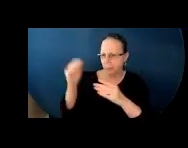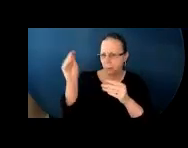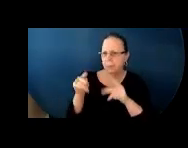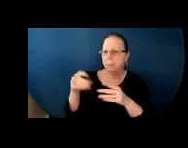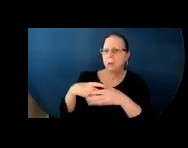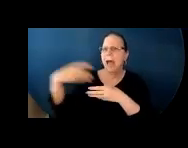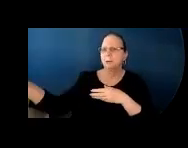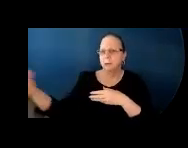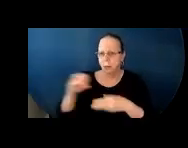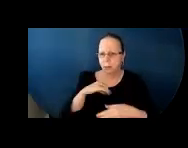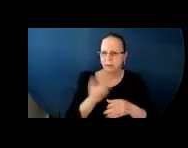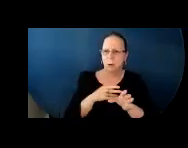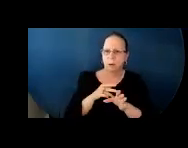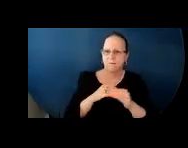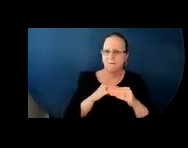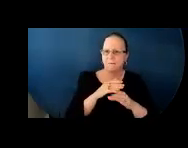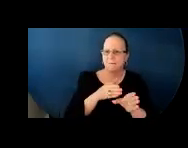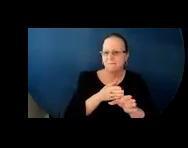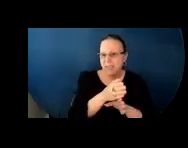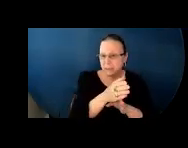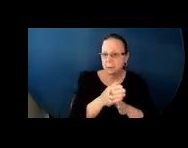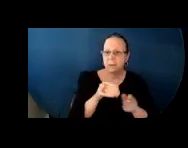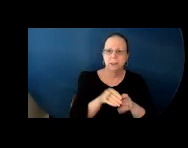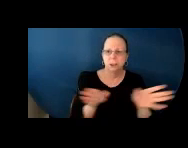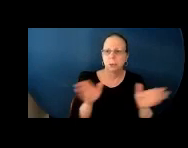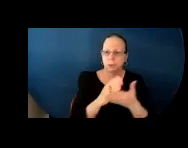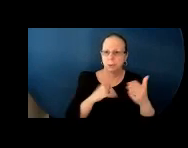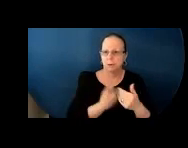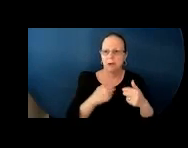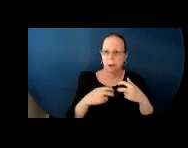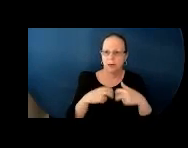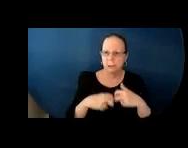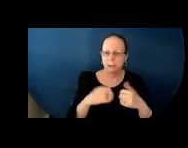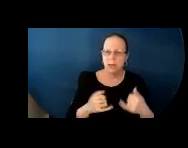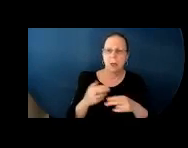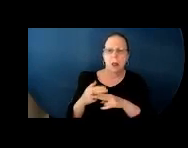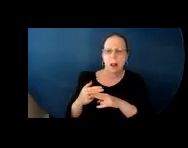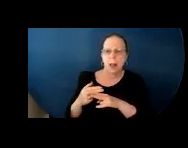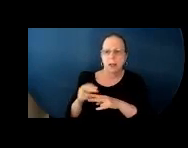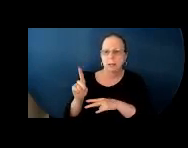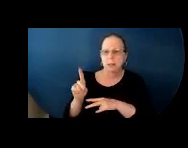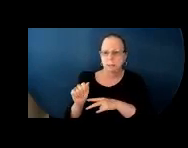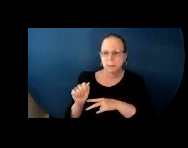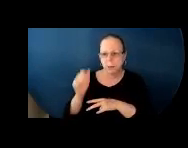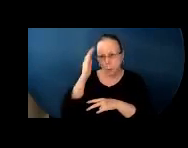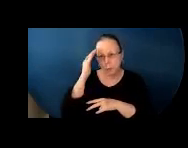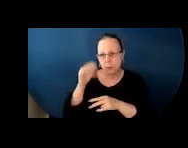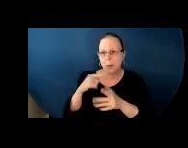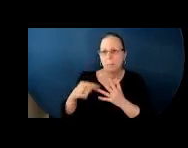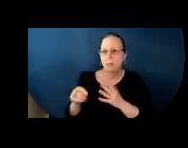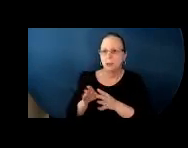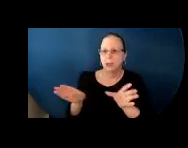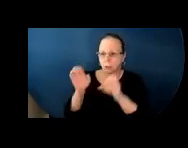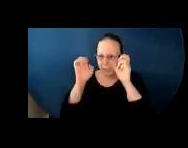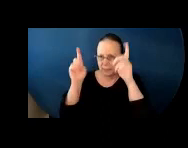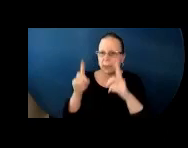In general, right now, some of our issues are lack of disability awareness among general educators, lack of disability awareness